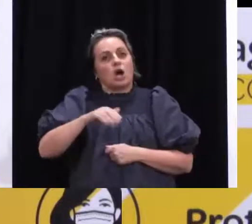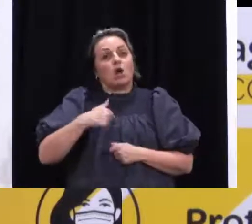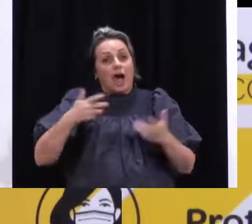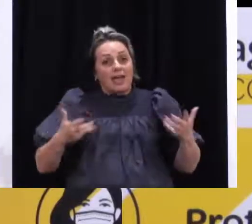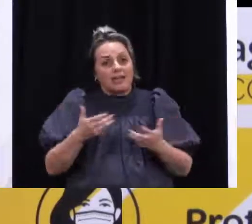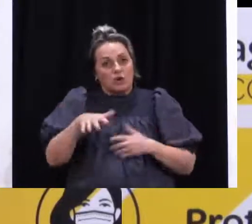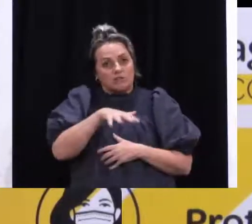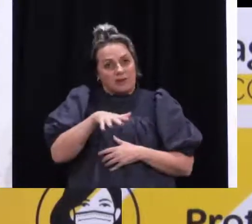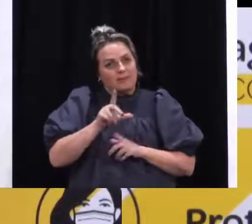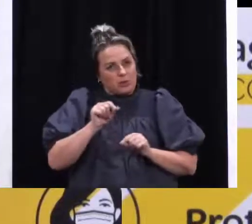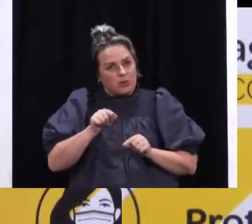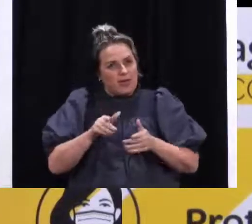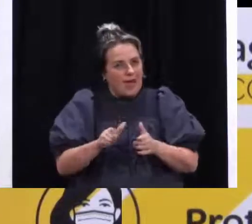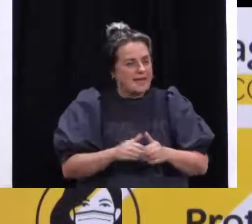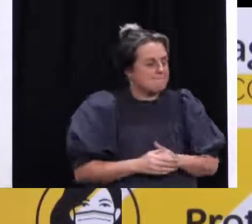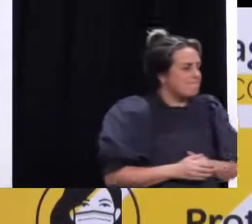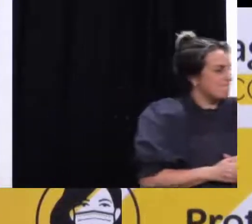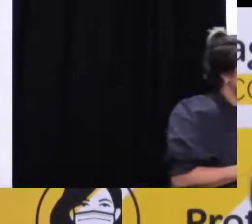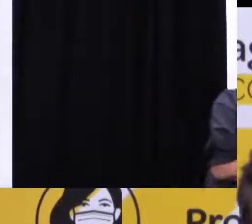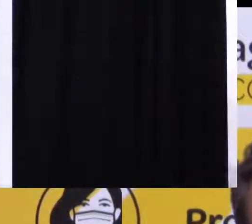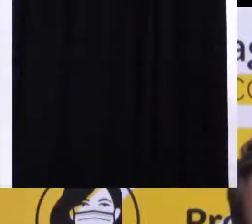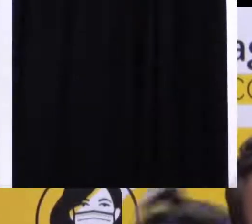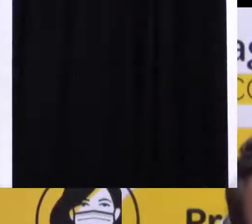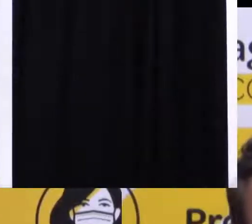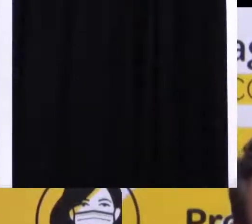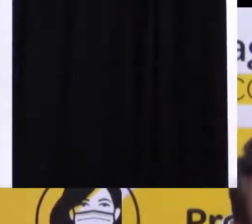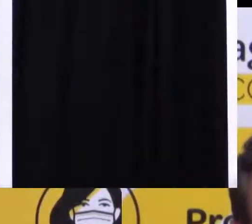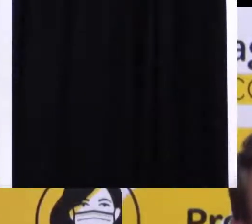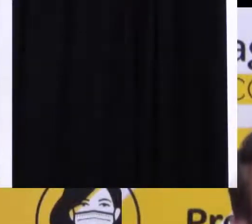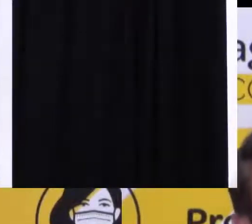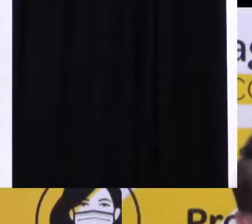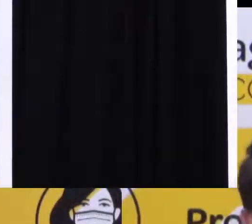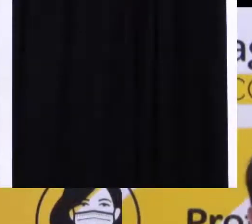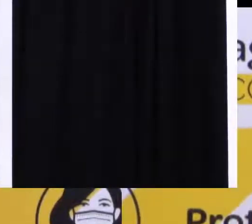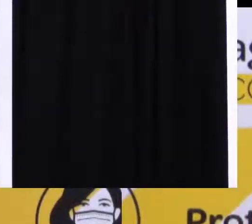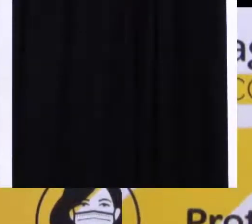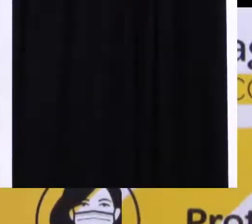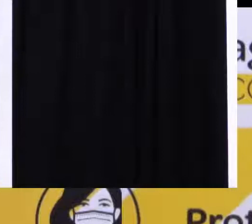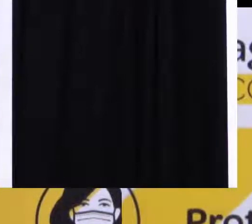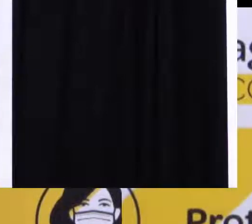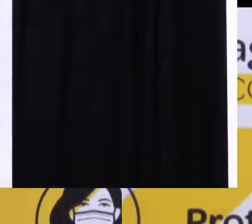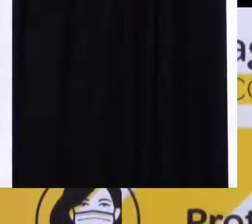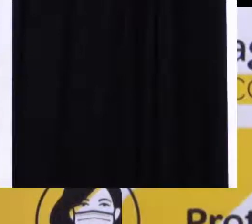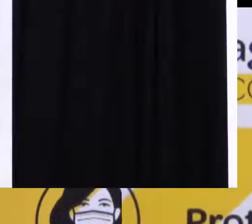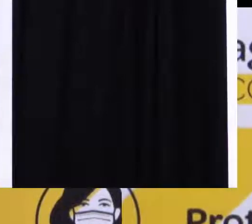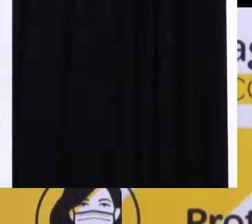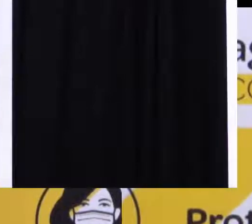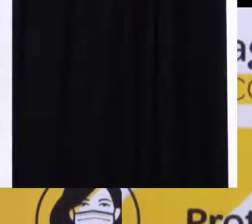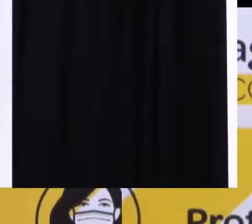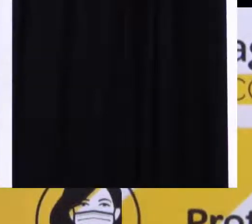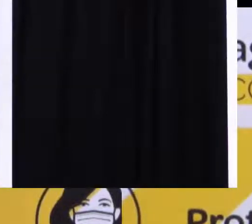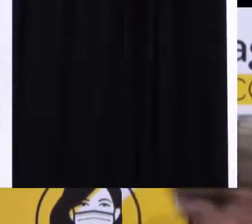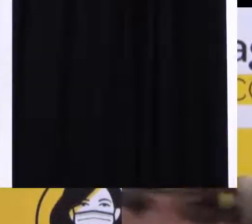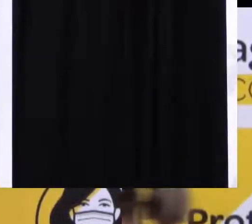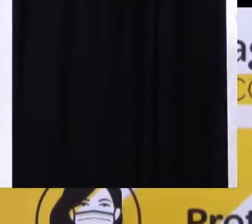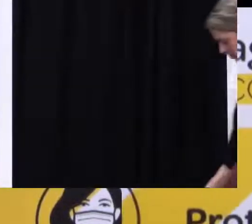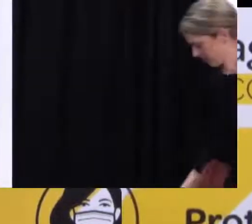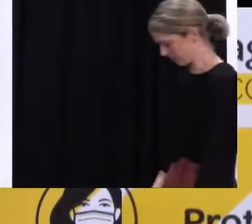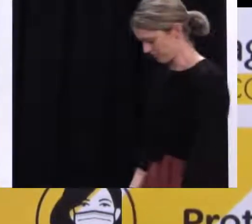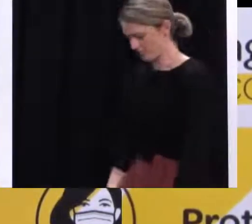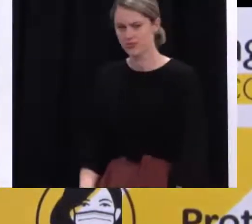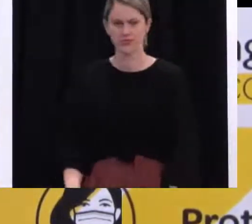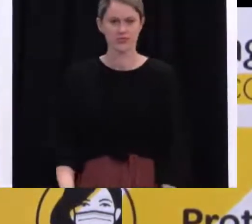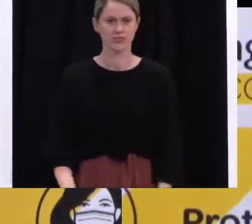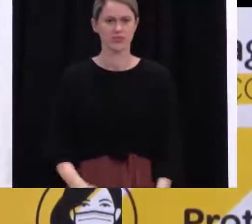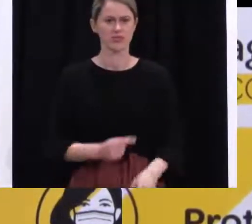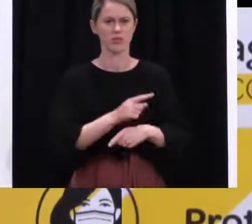to take that approach. Dr. Bloomfield, just quickly, the Northern Regional Health Coordination Centre are reporting some good stats